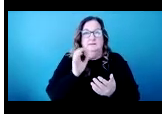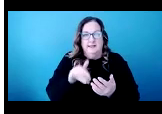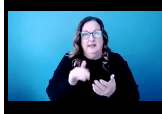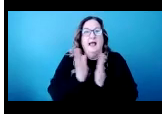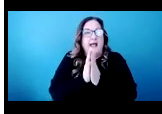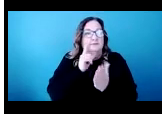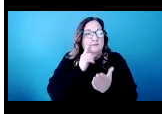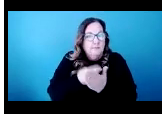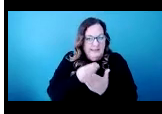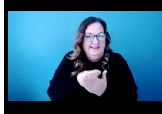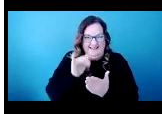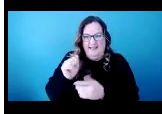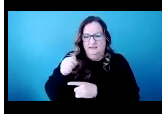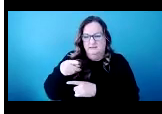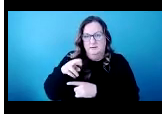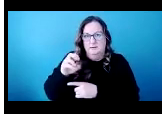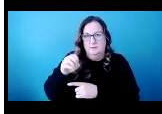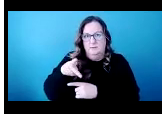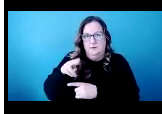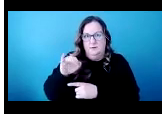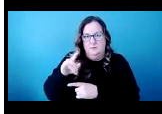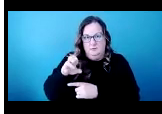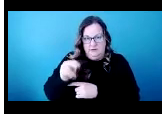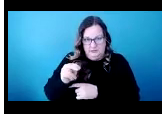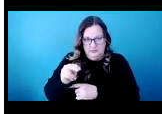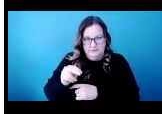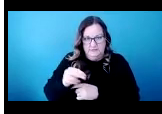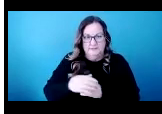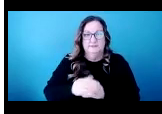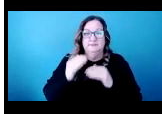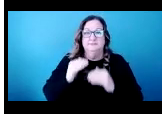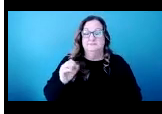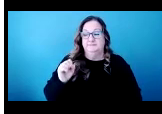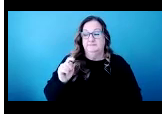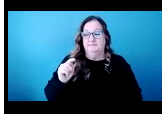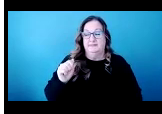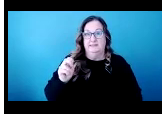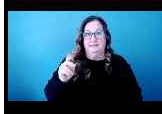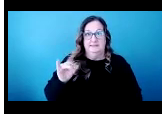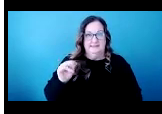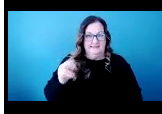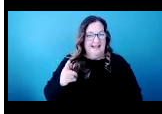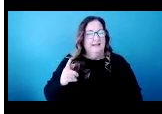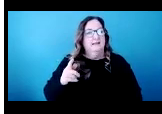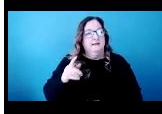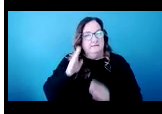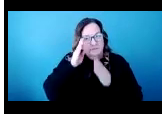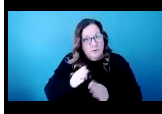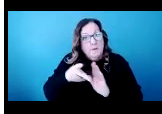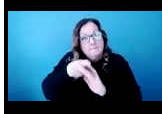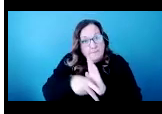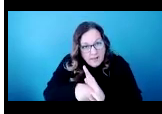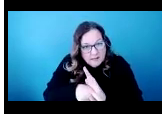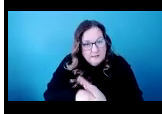money. The standing is dealing more with policies, as well as the interim. And then as Tylee said,